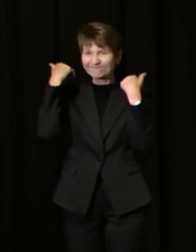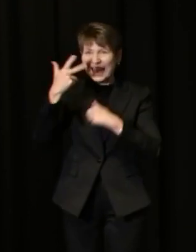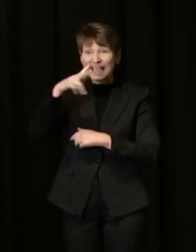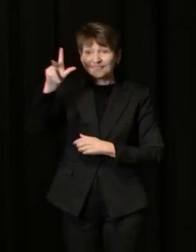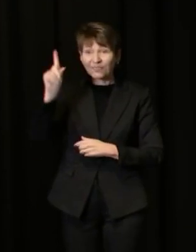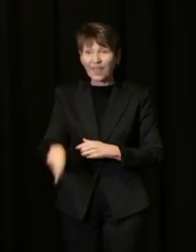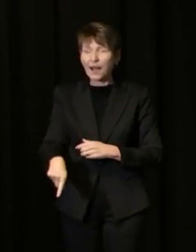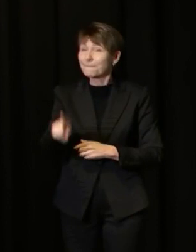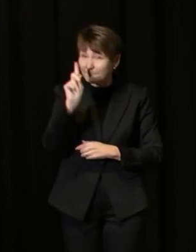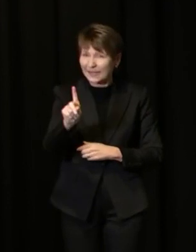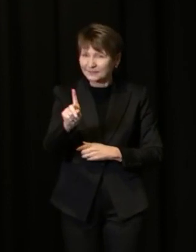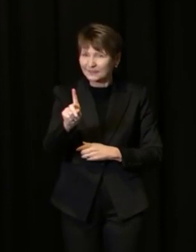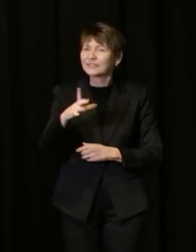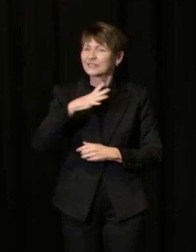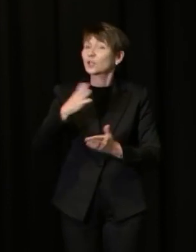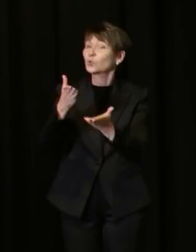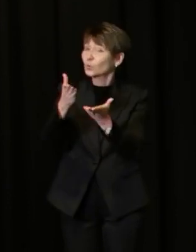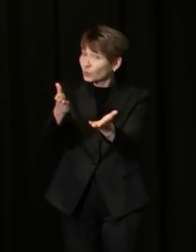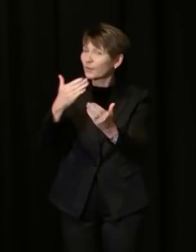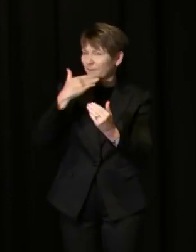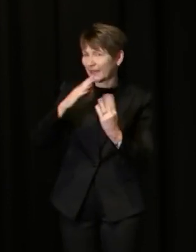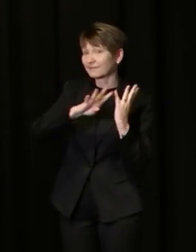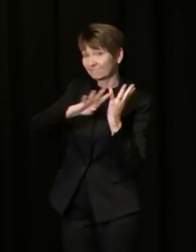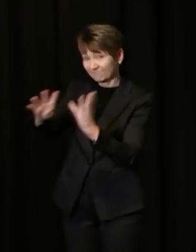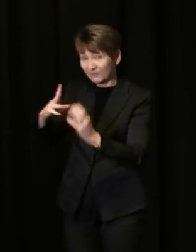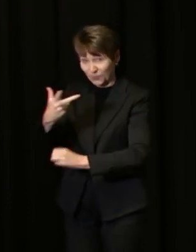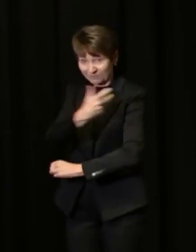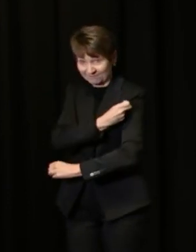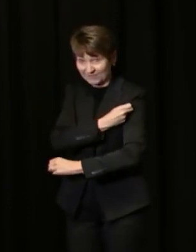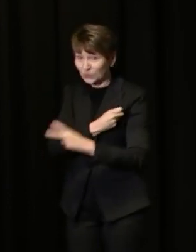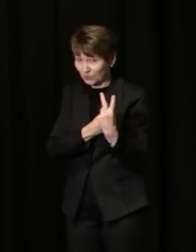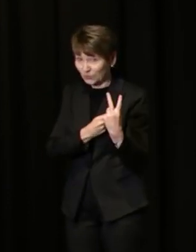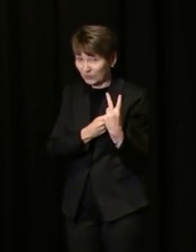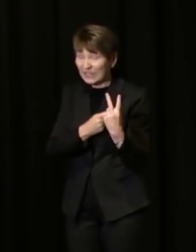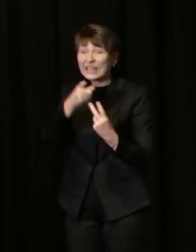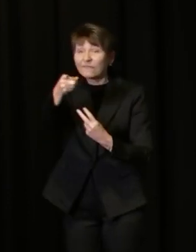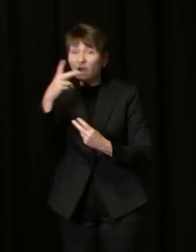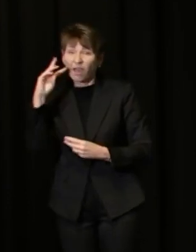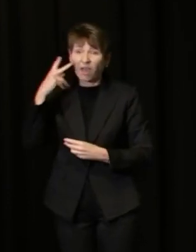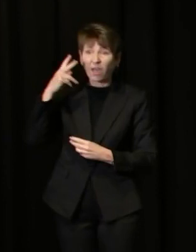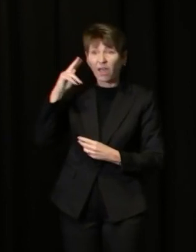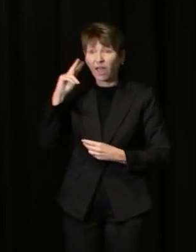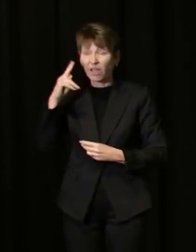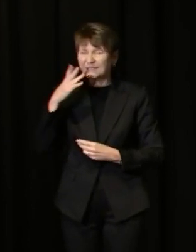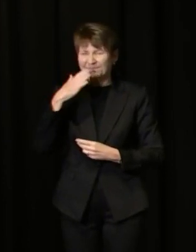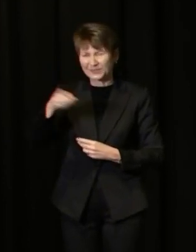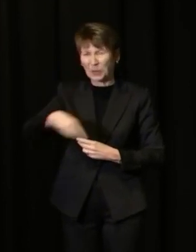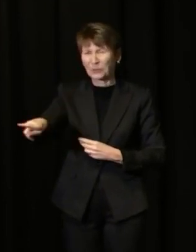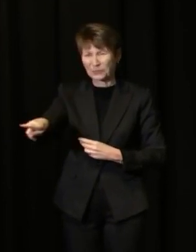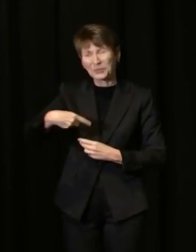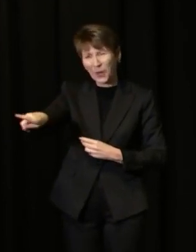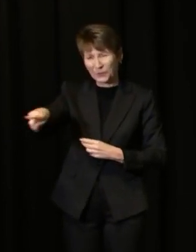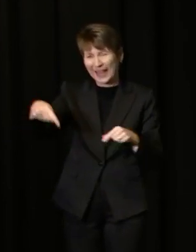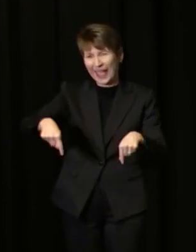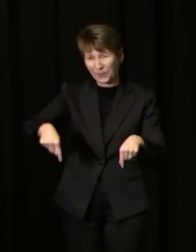Victorians continue to get their second doses, and those who haven't yet made up their mind, go and get your first and second dose.